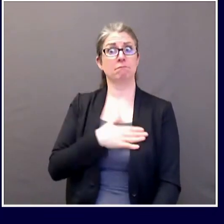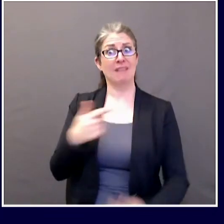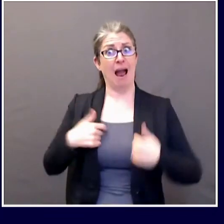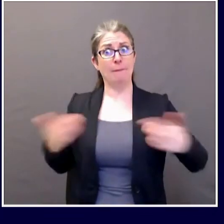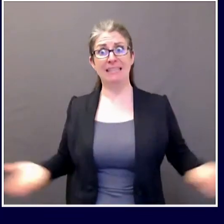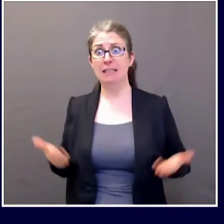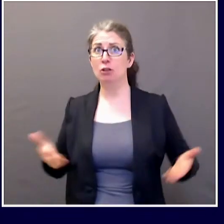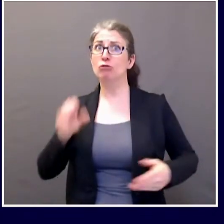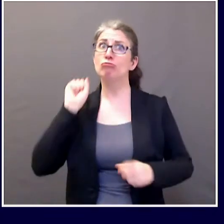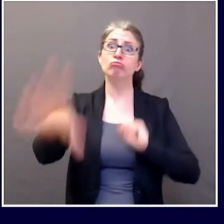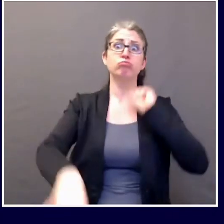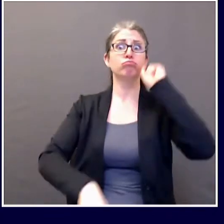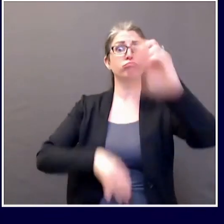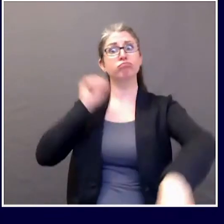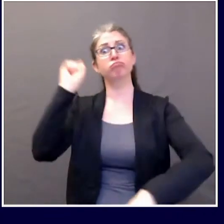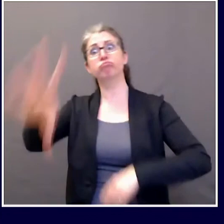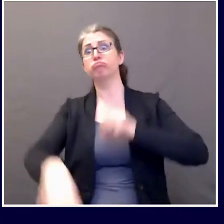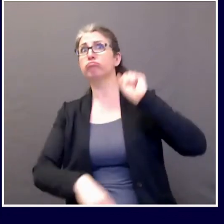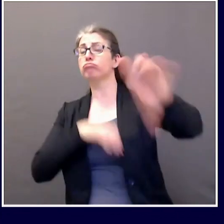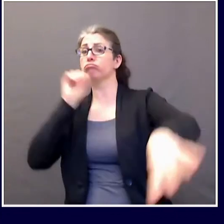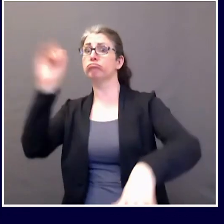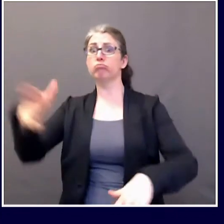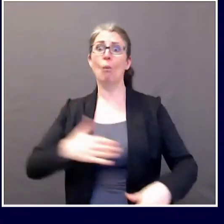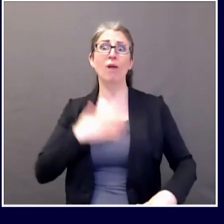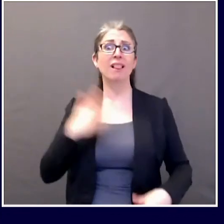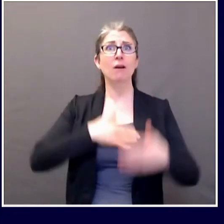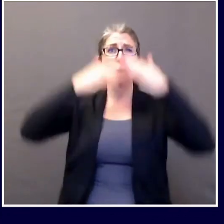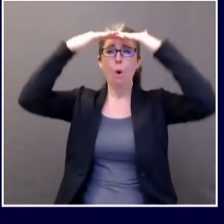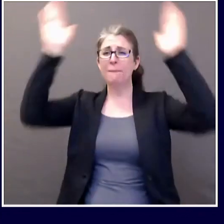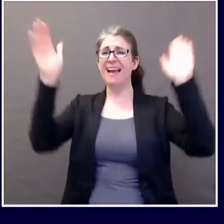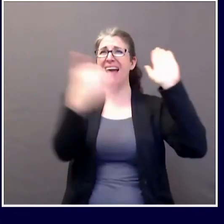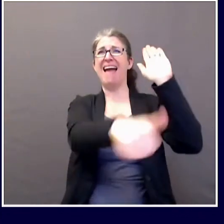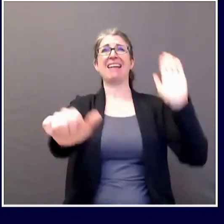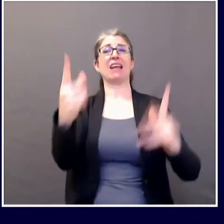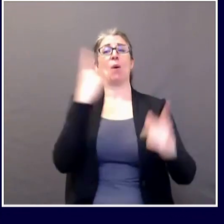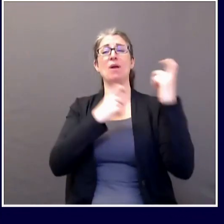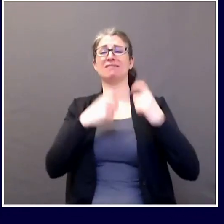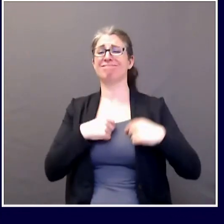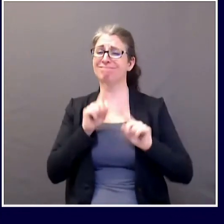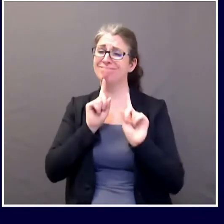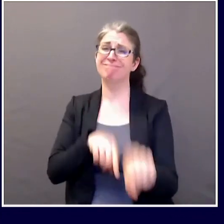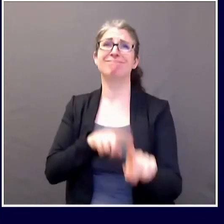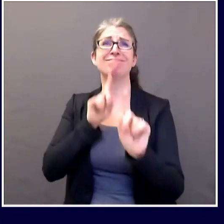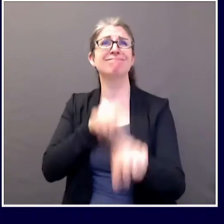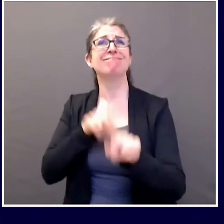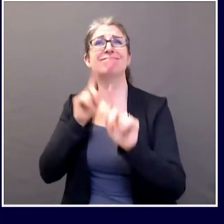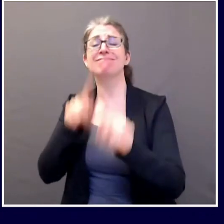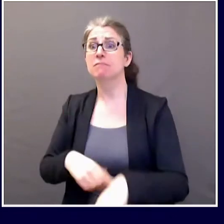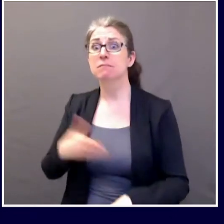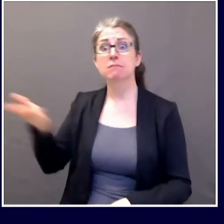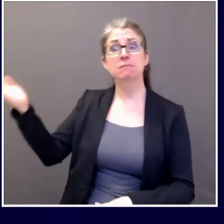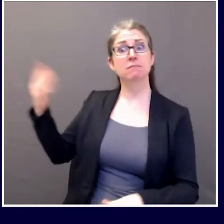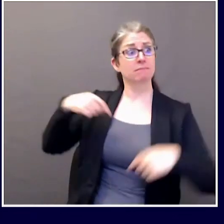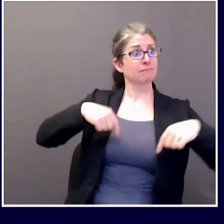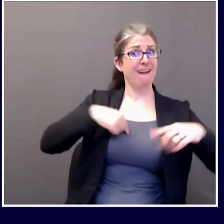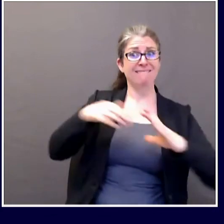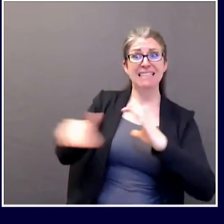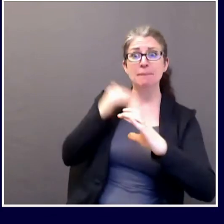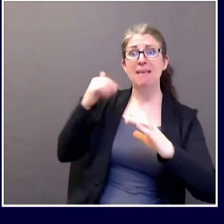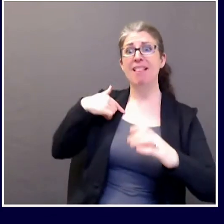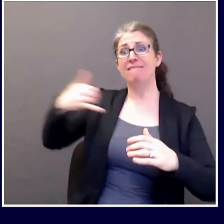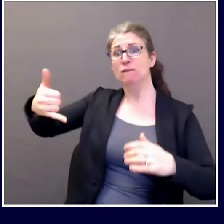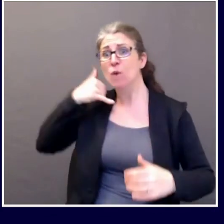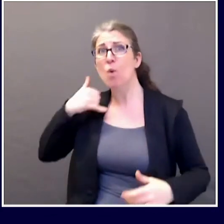almost verbatim questions that we get because I want to be able to answer people's most pressing questions. But the second thing I